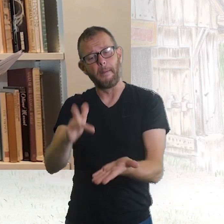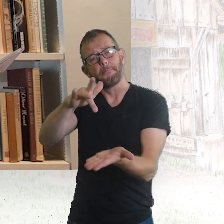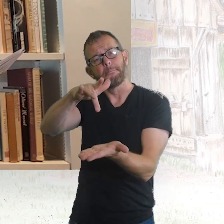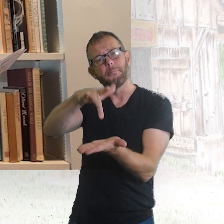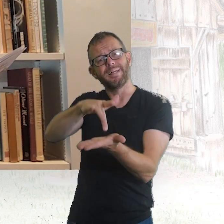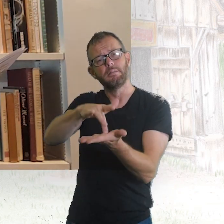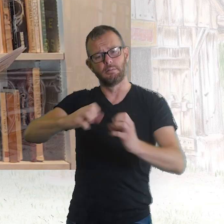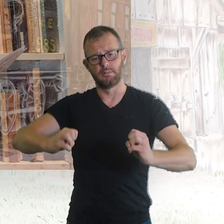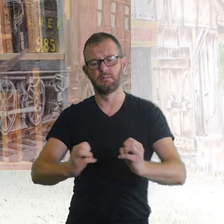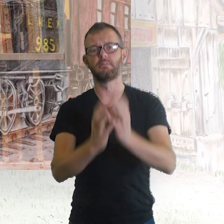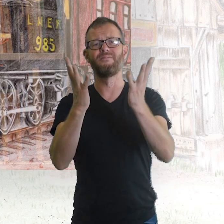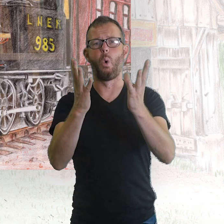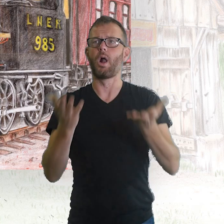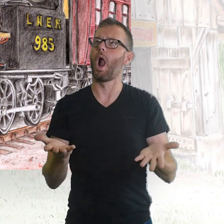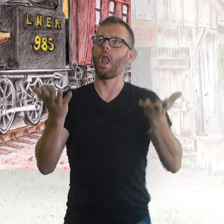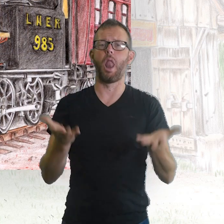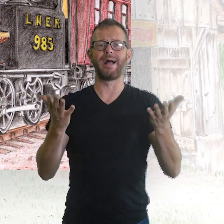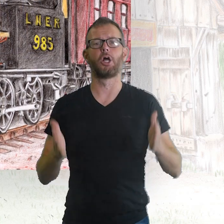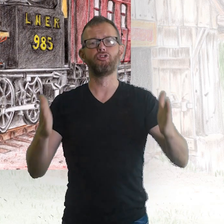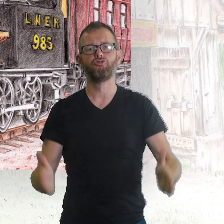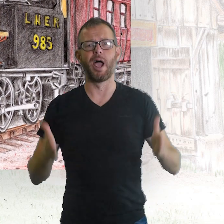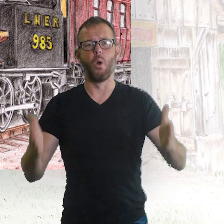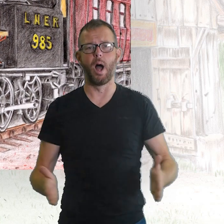Mid-Suffolk Light Railway.